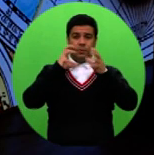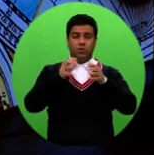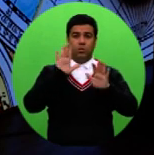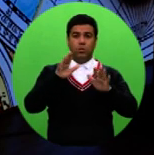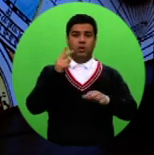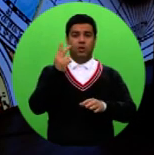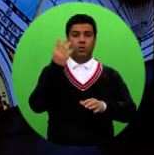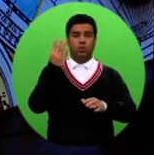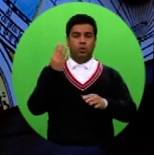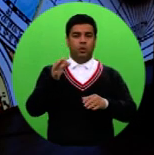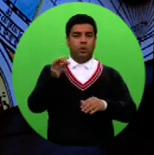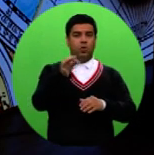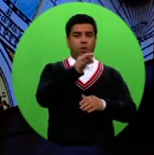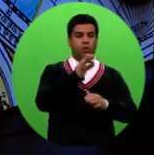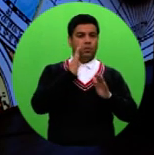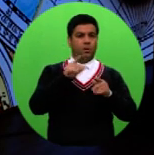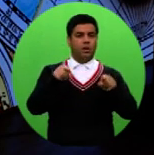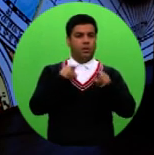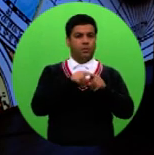faqatgina Afrikada 1 dona.